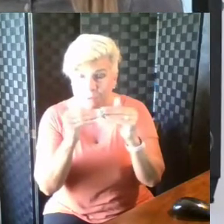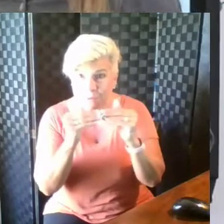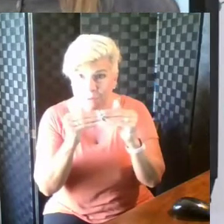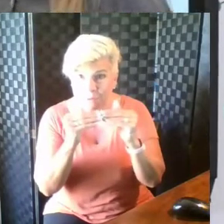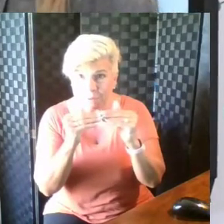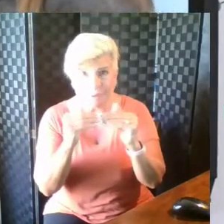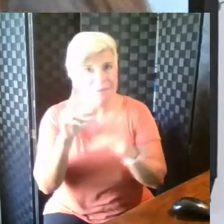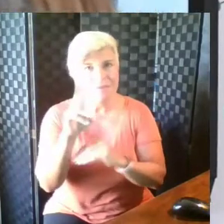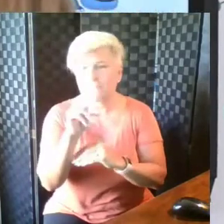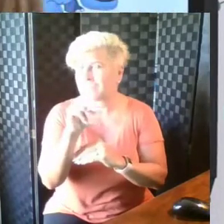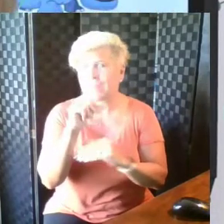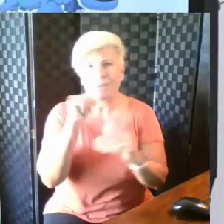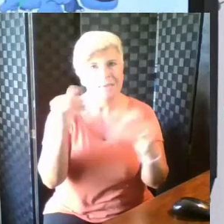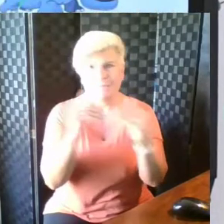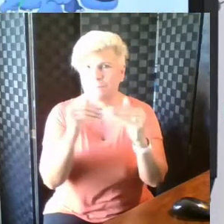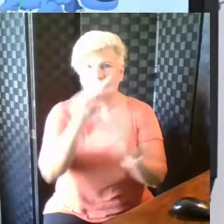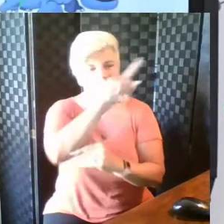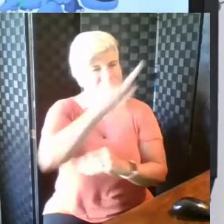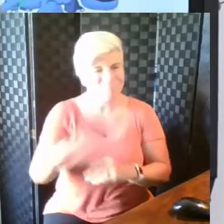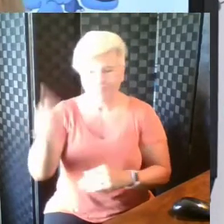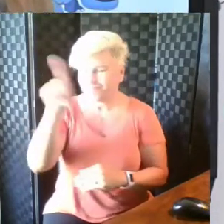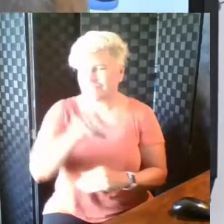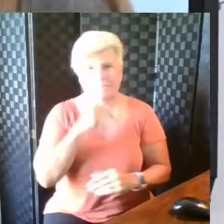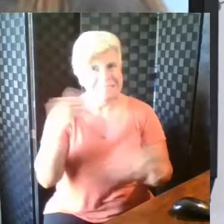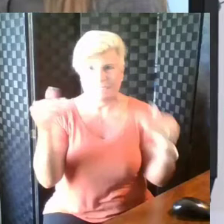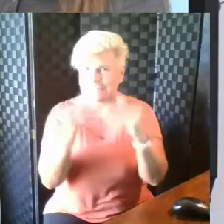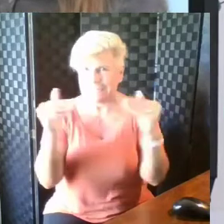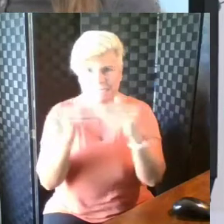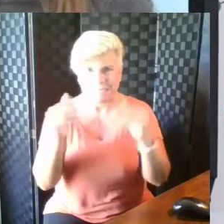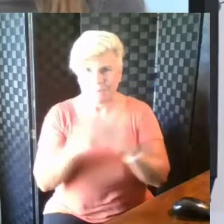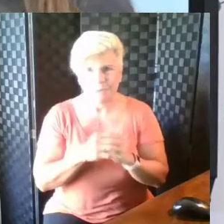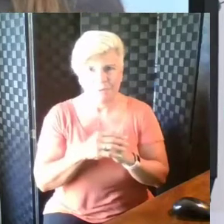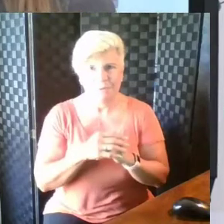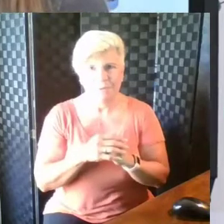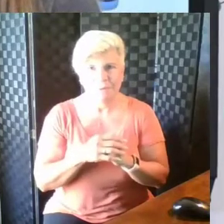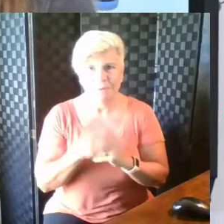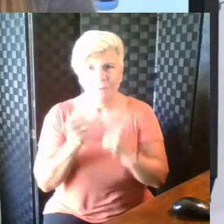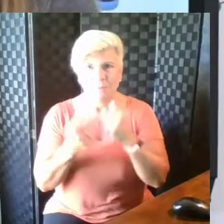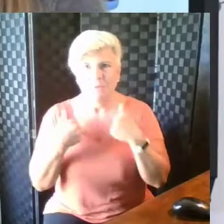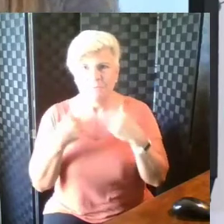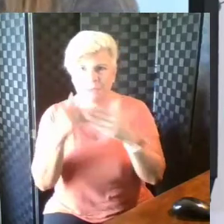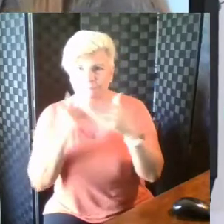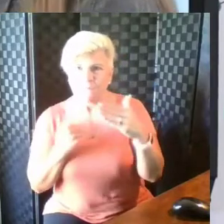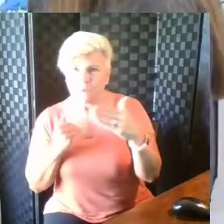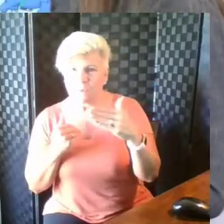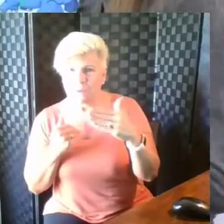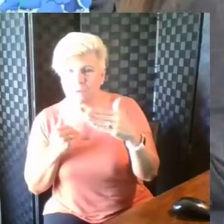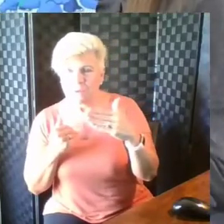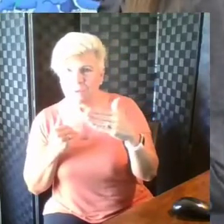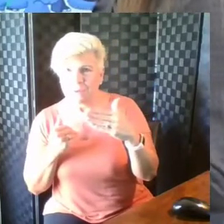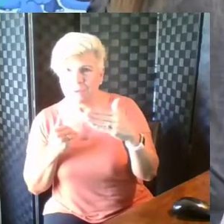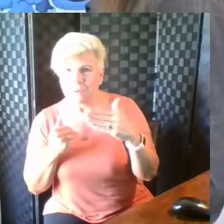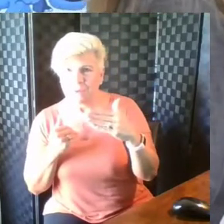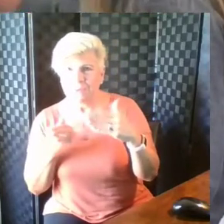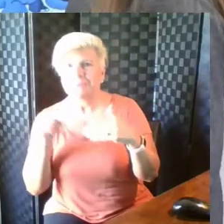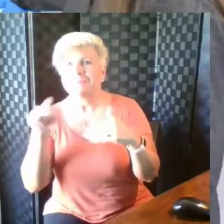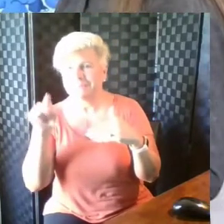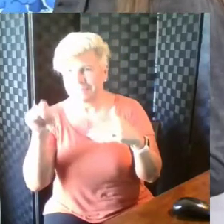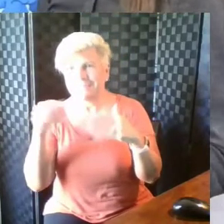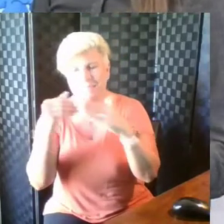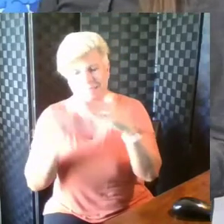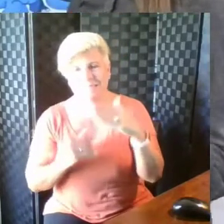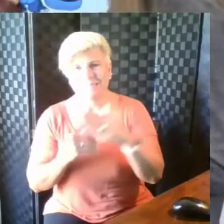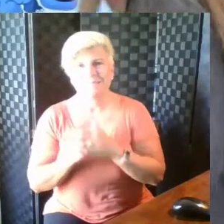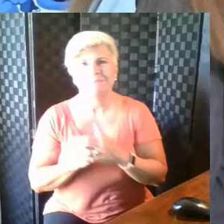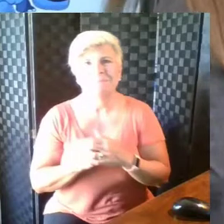they? No, they're not equal, so we would mark them out. Bonus question, which one has fewer or less? Yeah, our